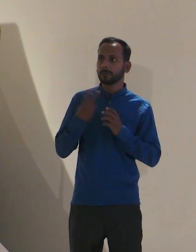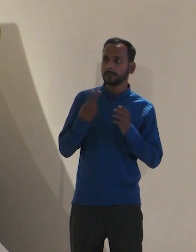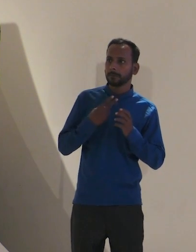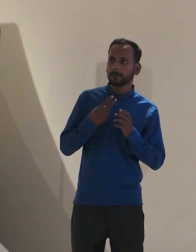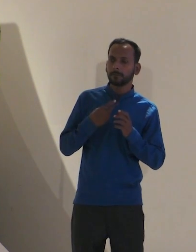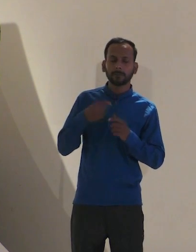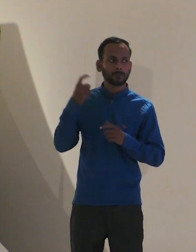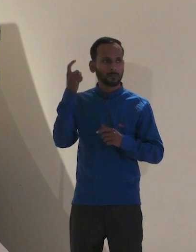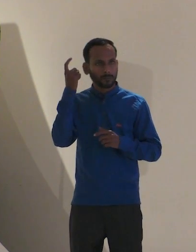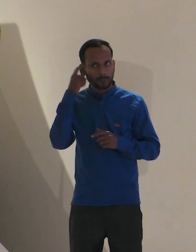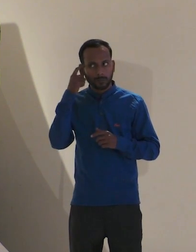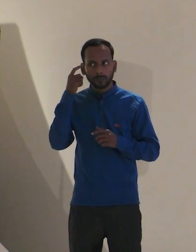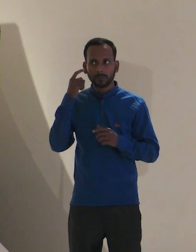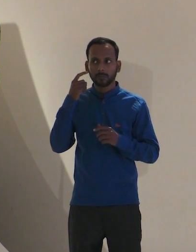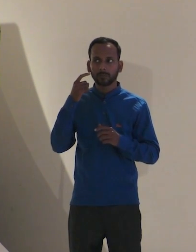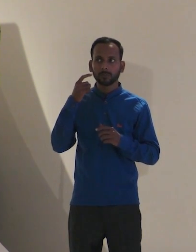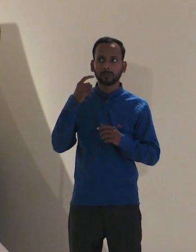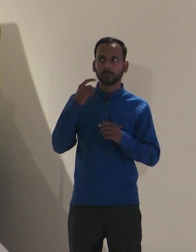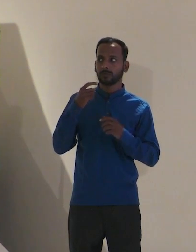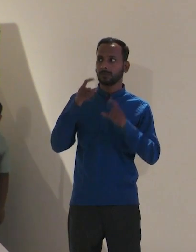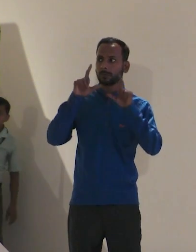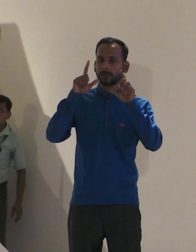think about the open air museum.